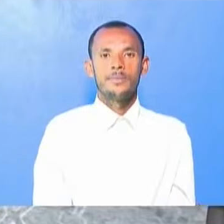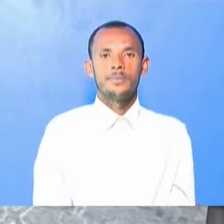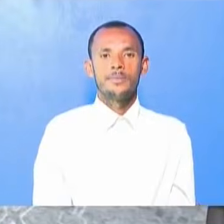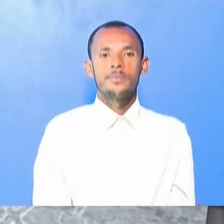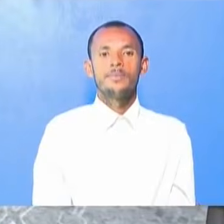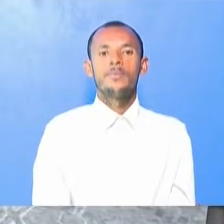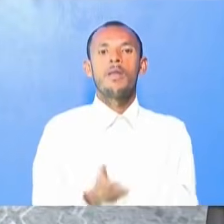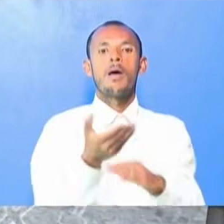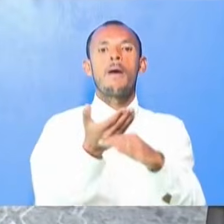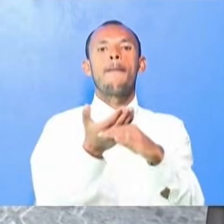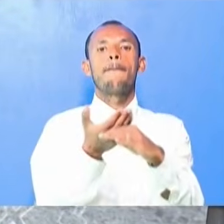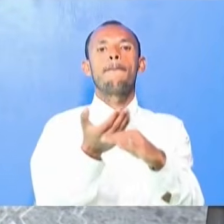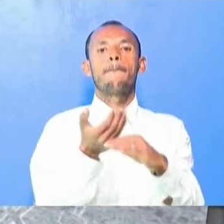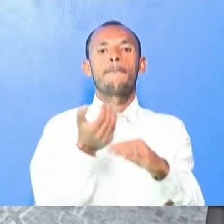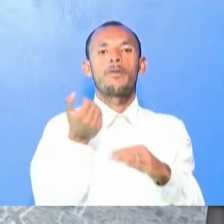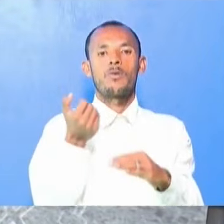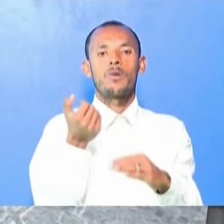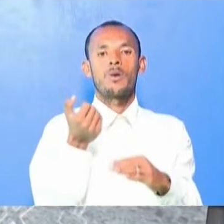Before